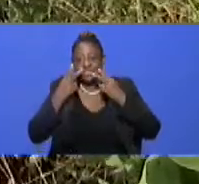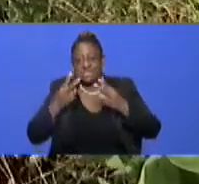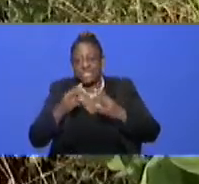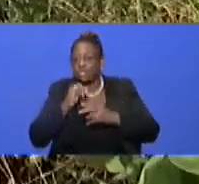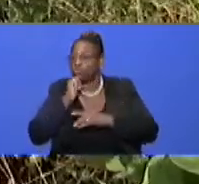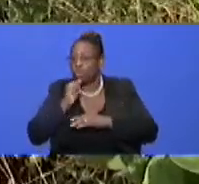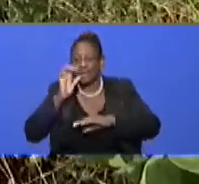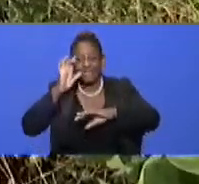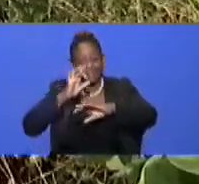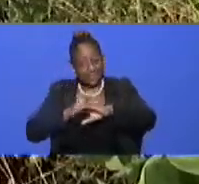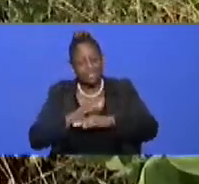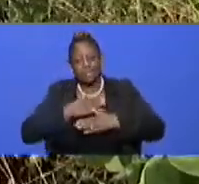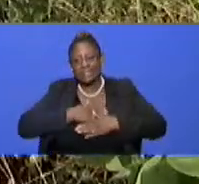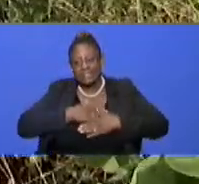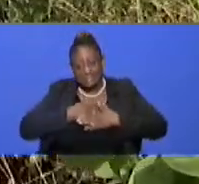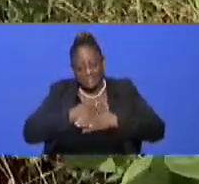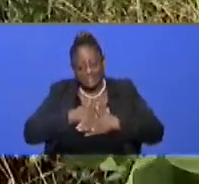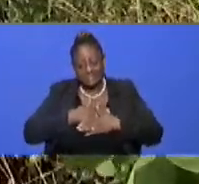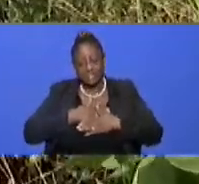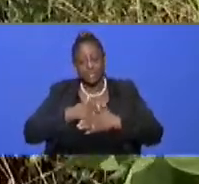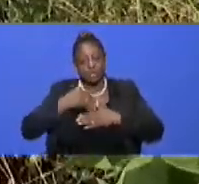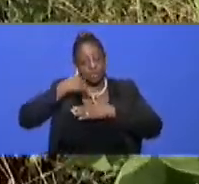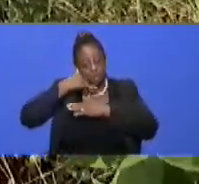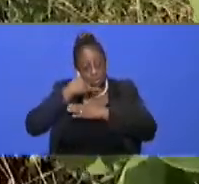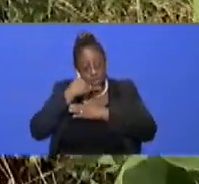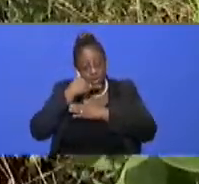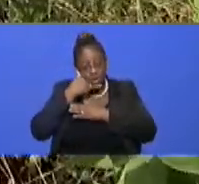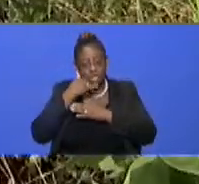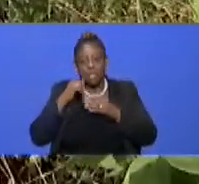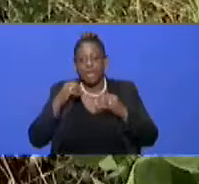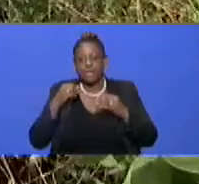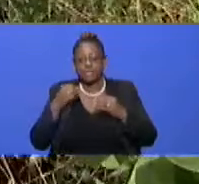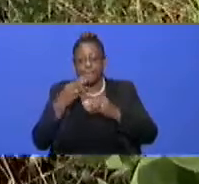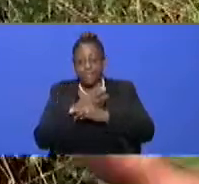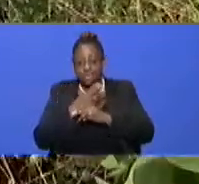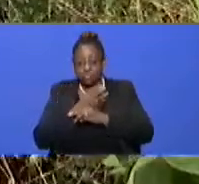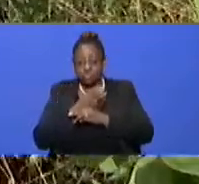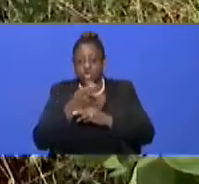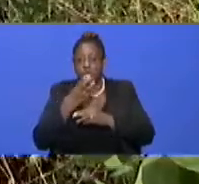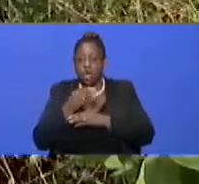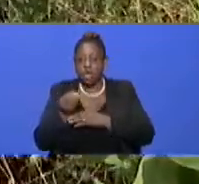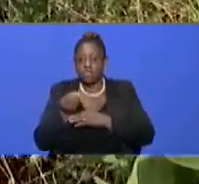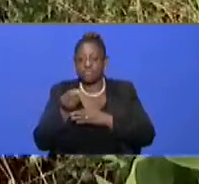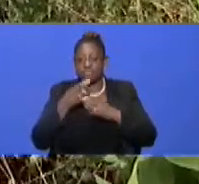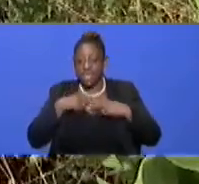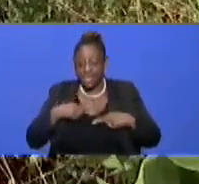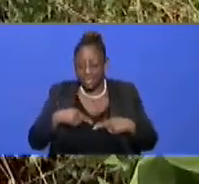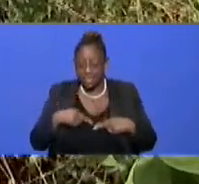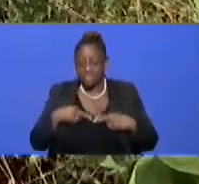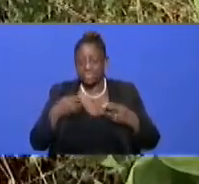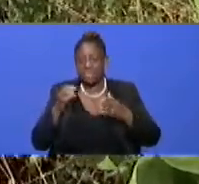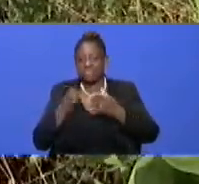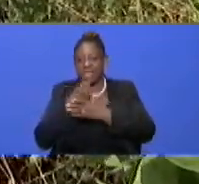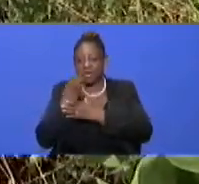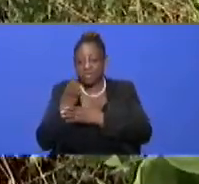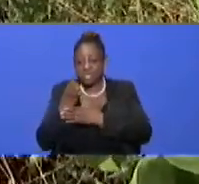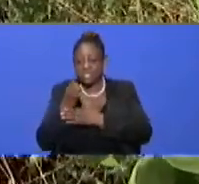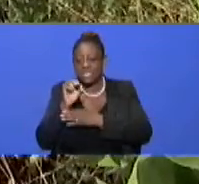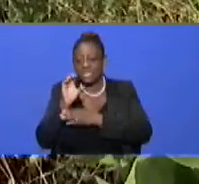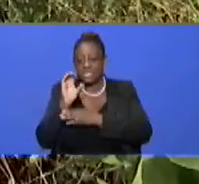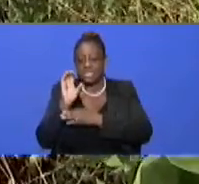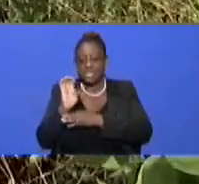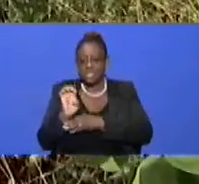them, do not touch them. Please report it either to the Ministry of the Environment, to ADEP, Ministry of Environment,